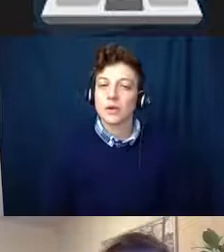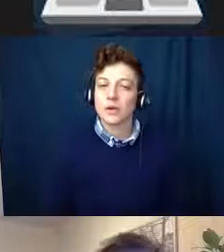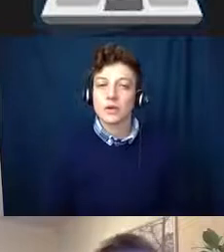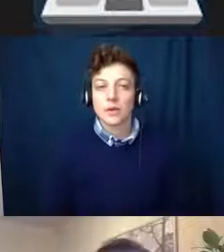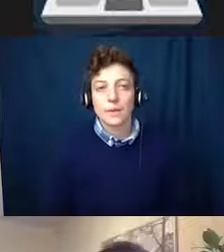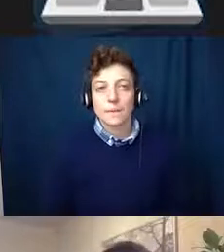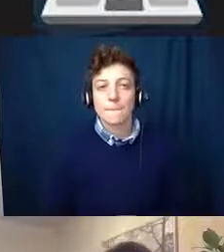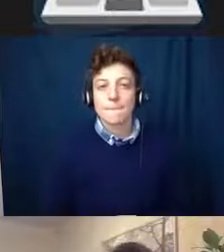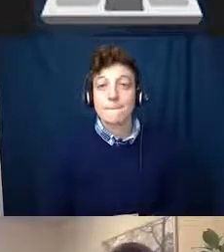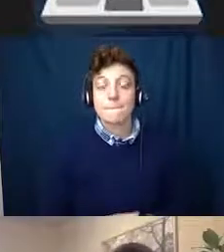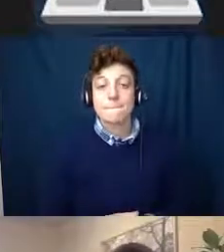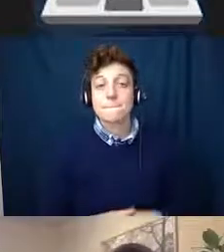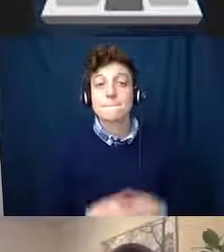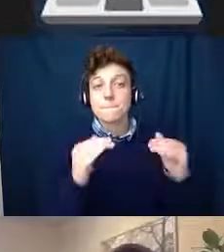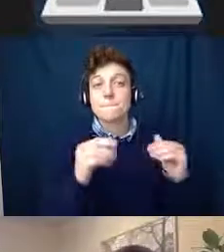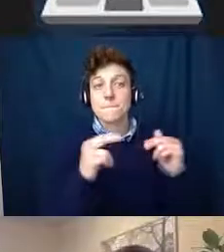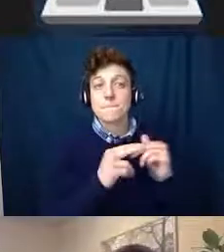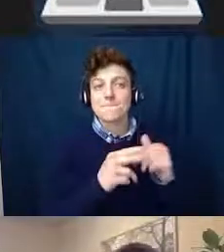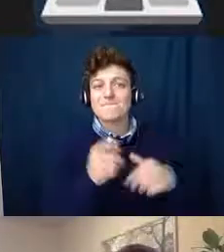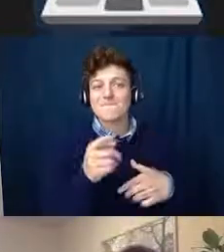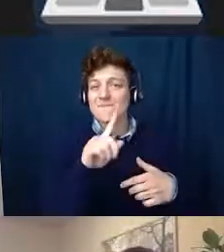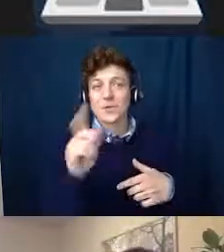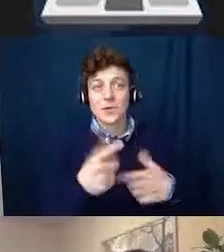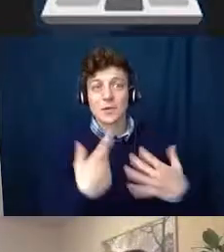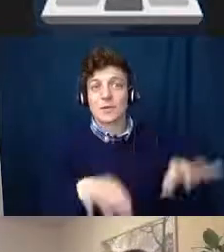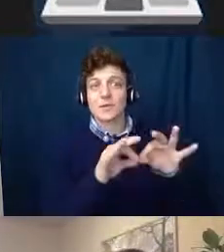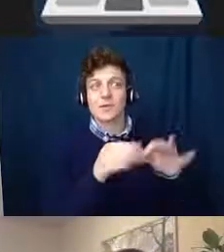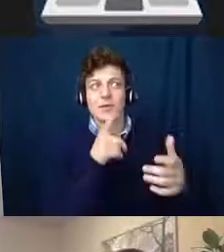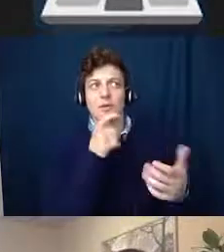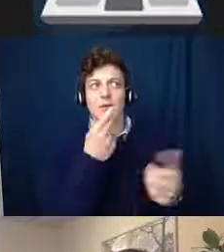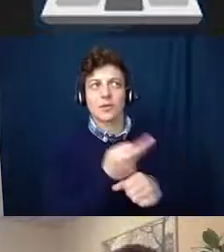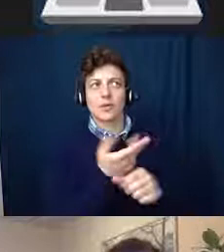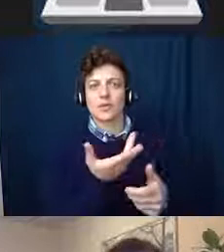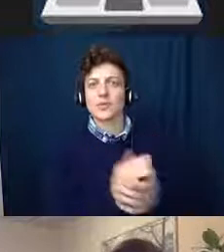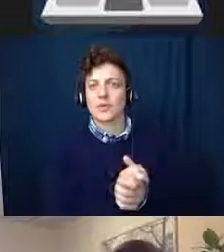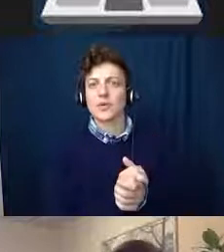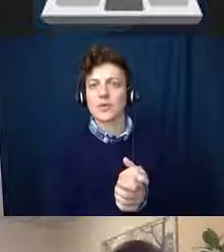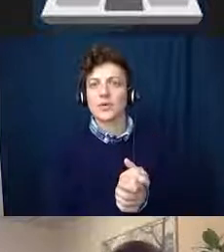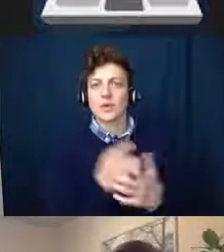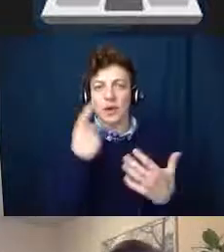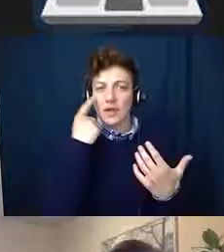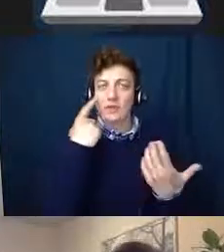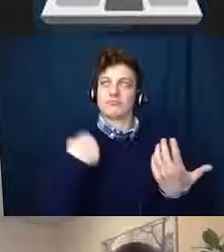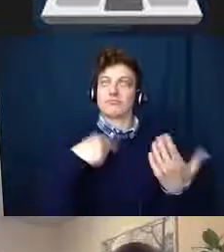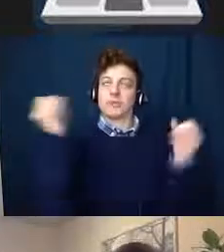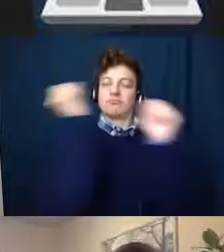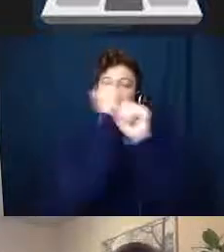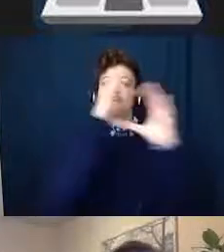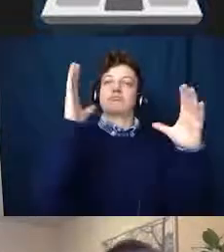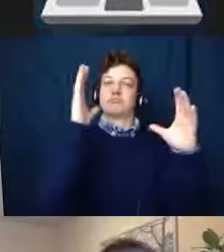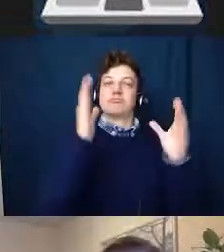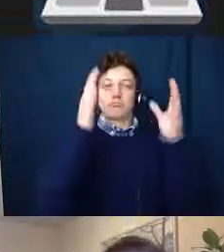And so I think it's a really important question to kind of ask who uses drugs. I think we have a picture oftentimes of who we think